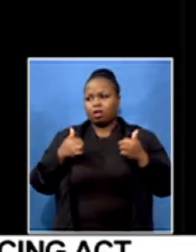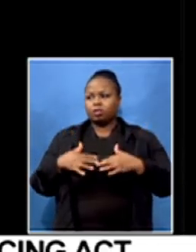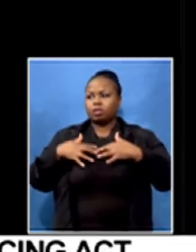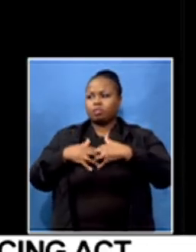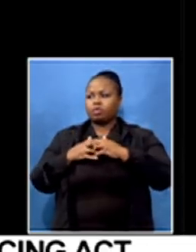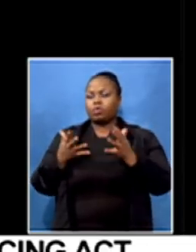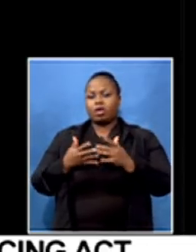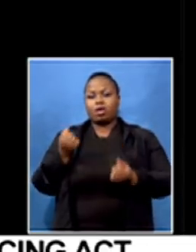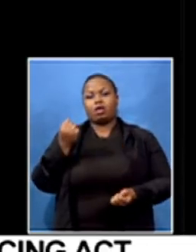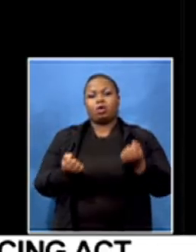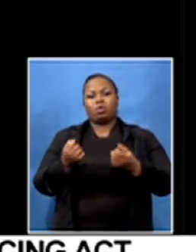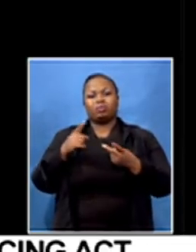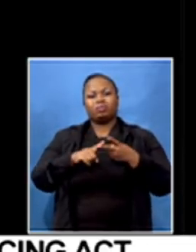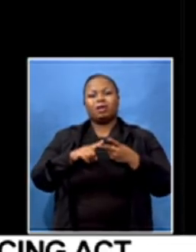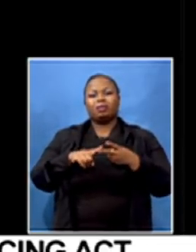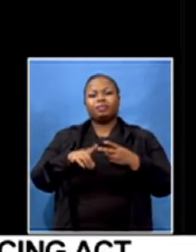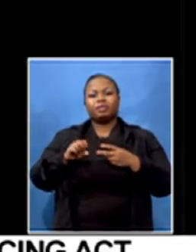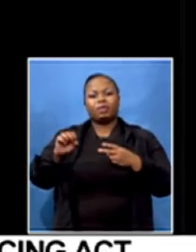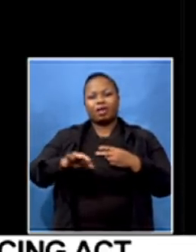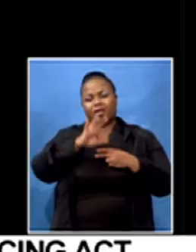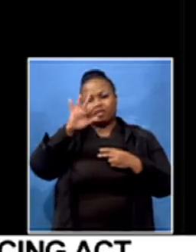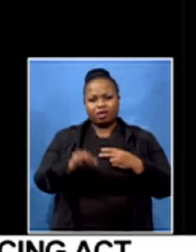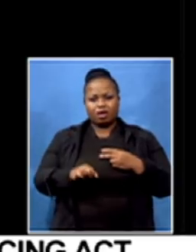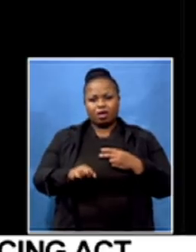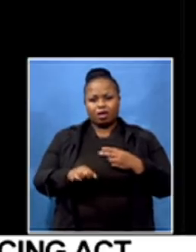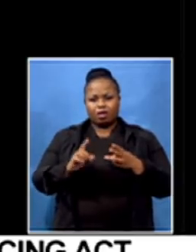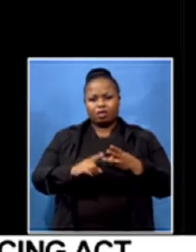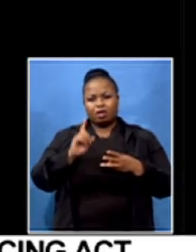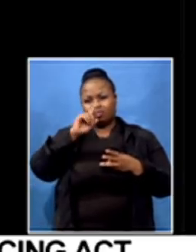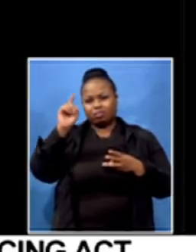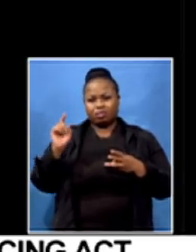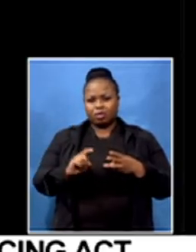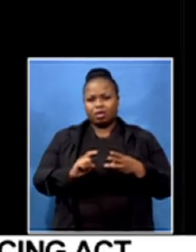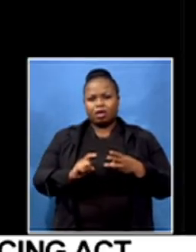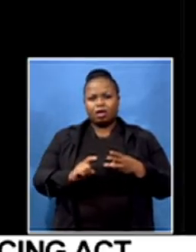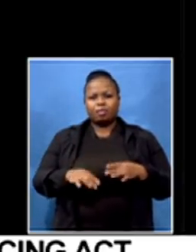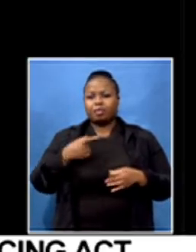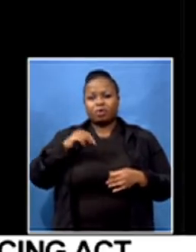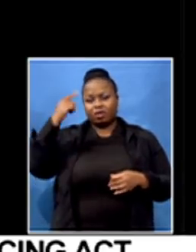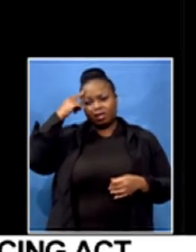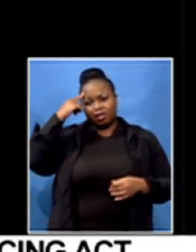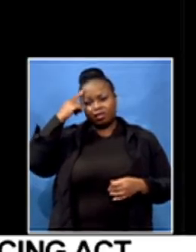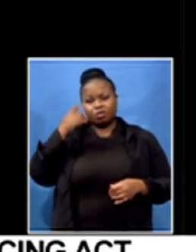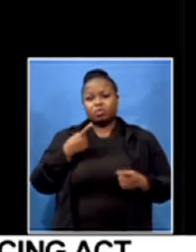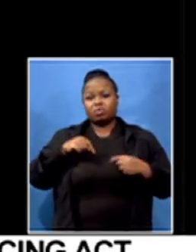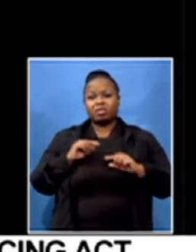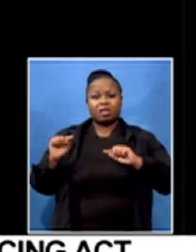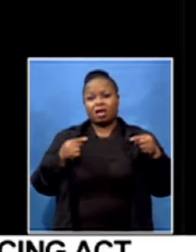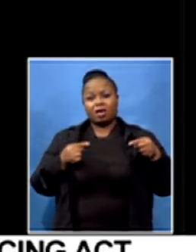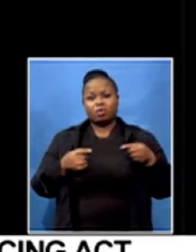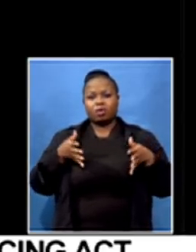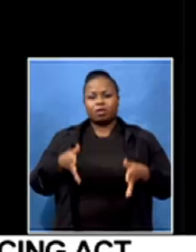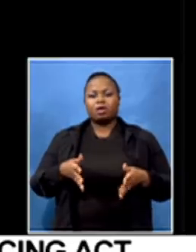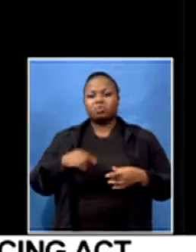South Africa, in United States, in different parts of the world. And so I don't think people must come and argue here that there's any benefit you can get